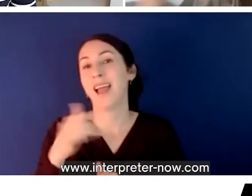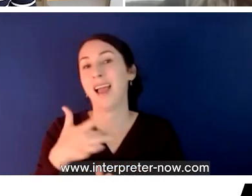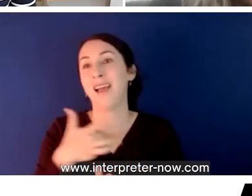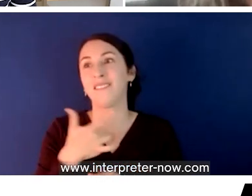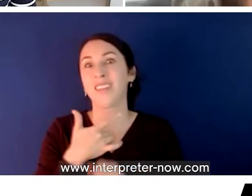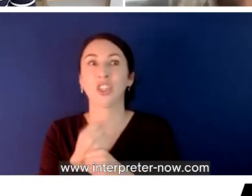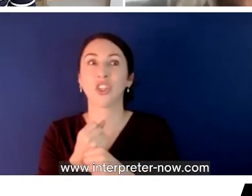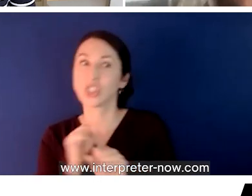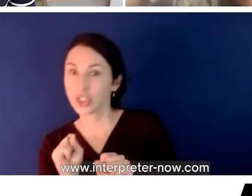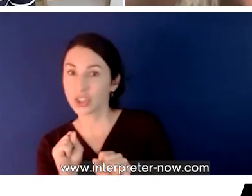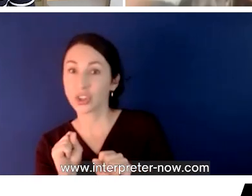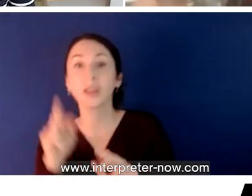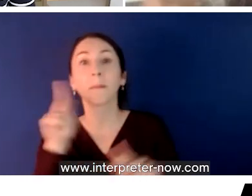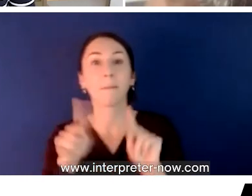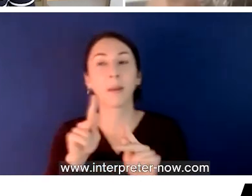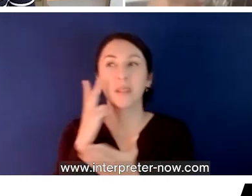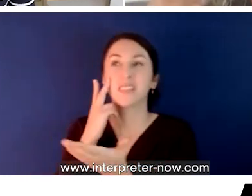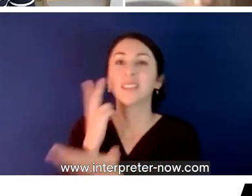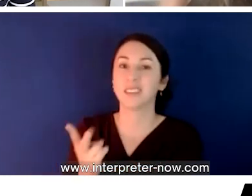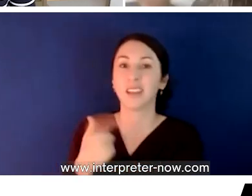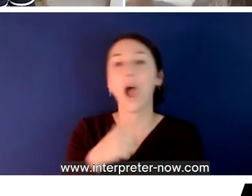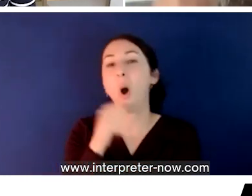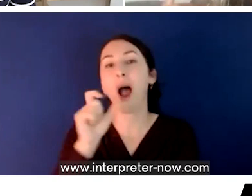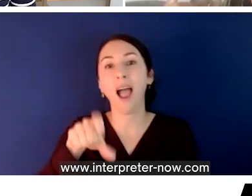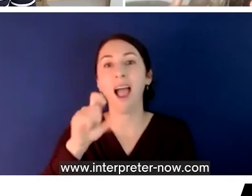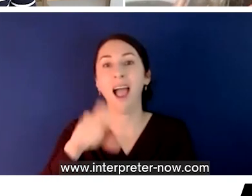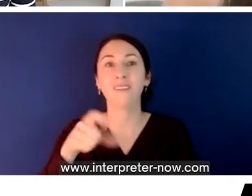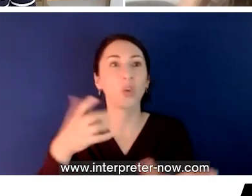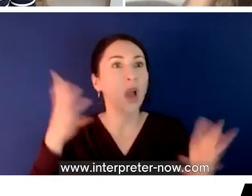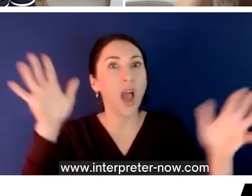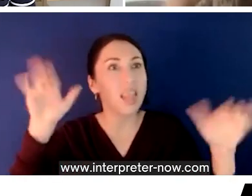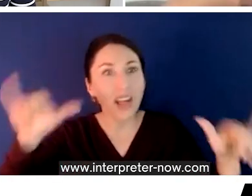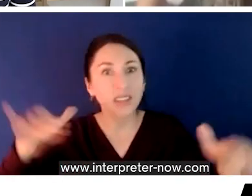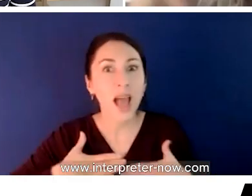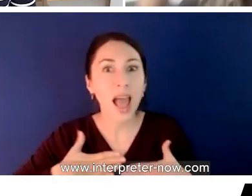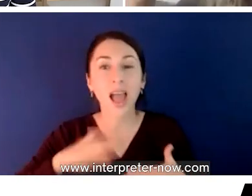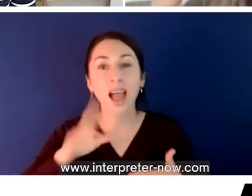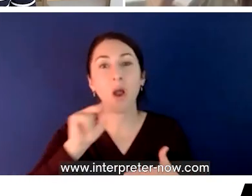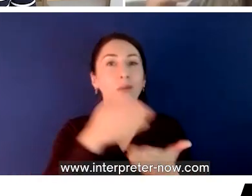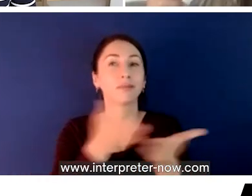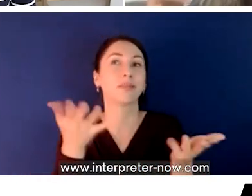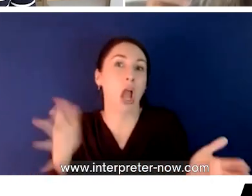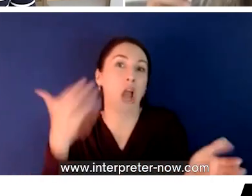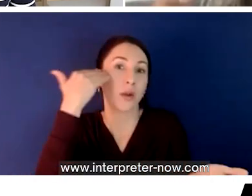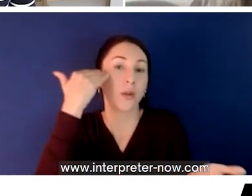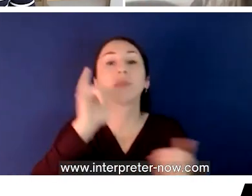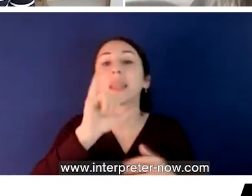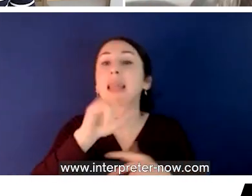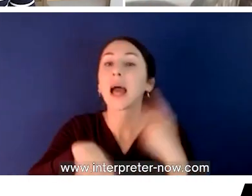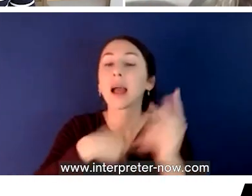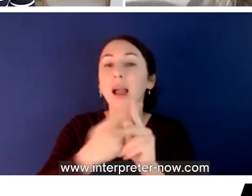And people will see that. I don't got to defend it. Everybody knows that it's my work. So it's just like that kind of processing.